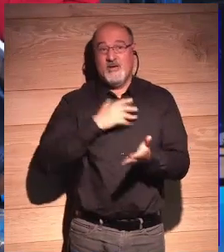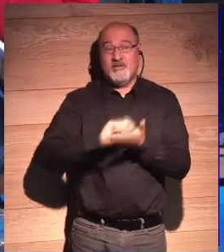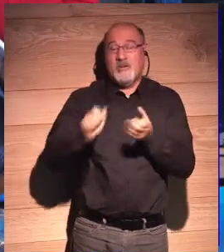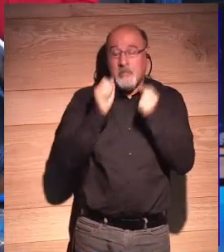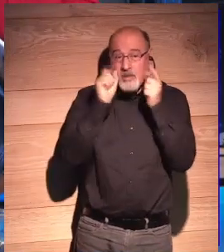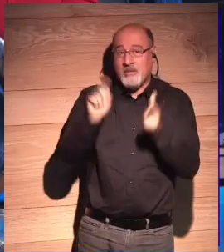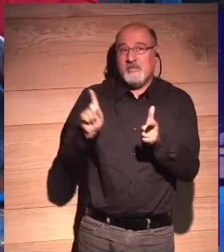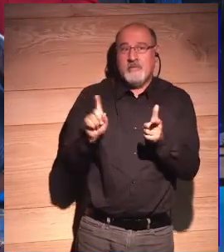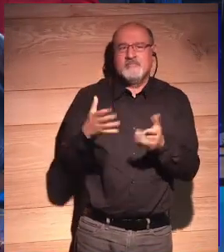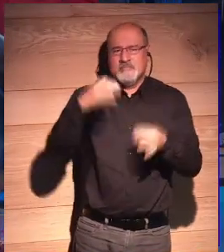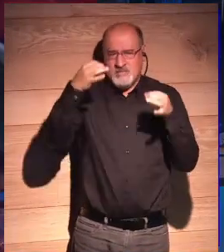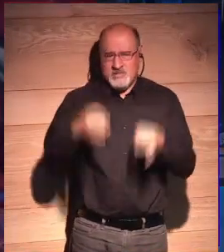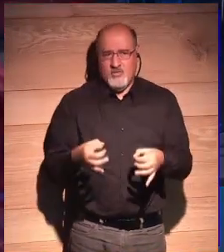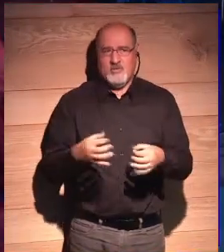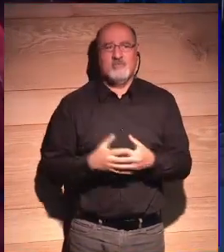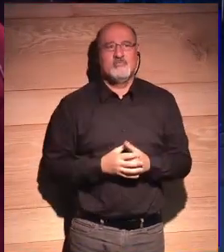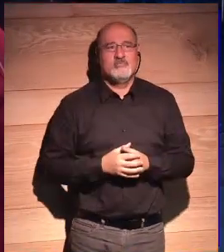I thought that was very nice.